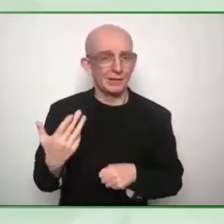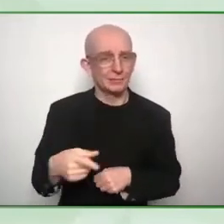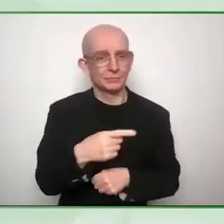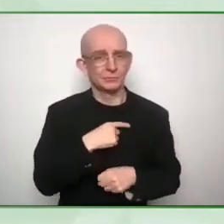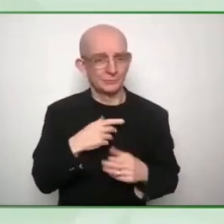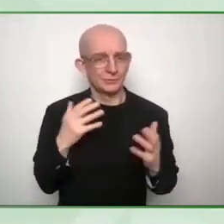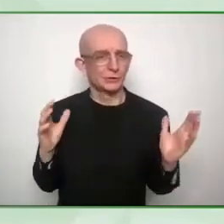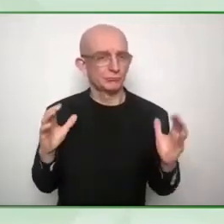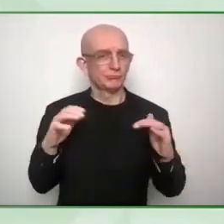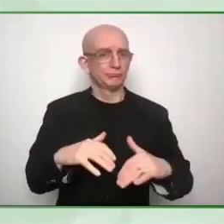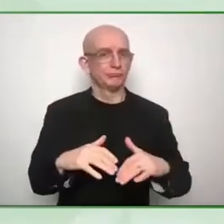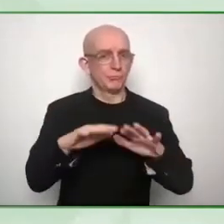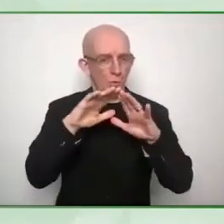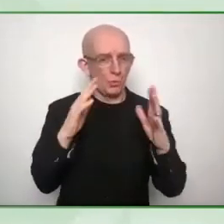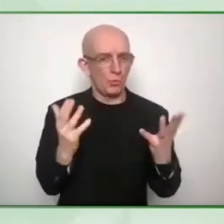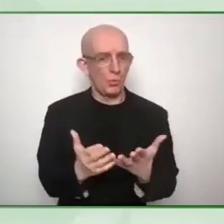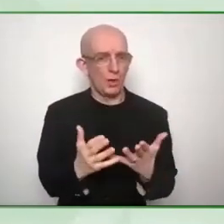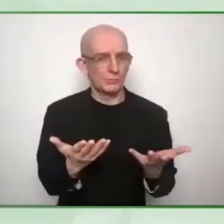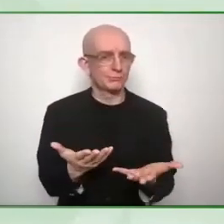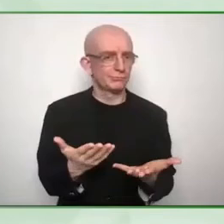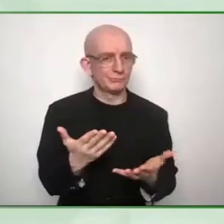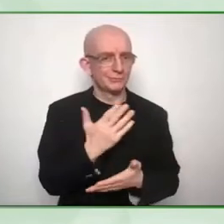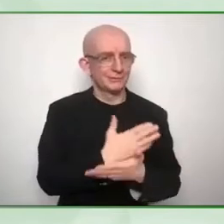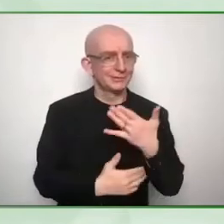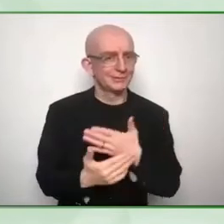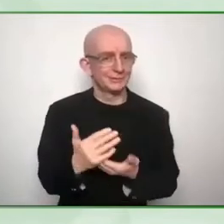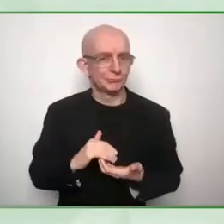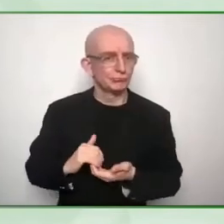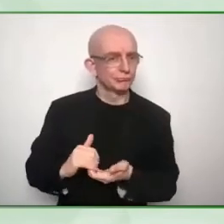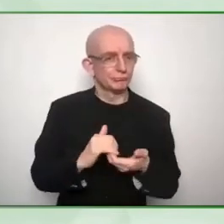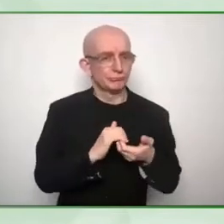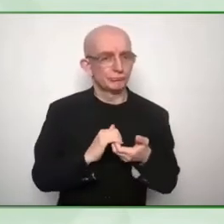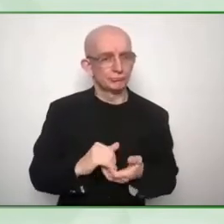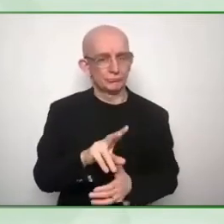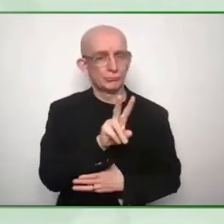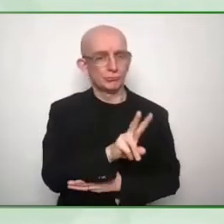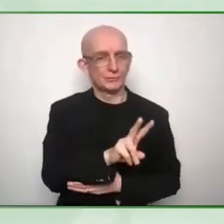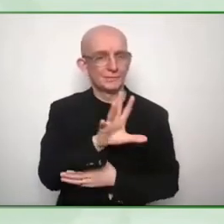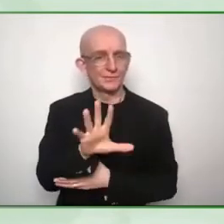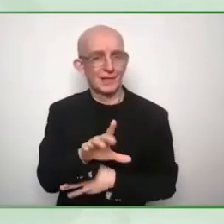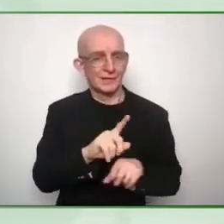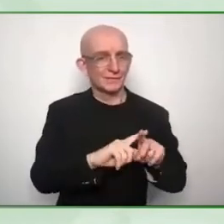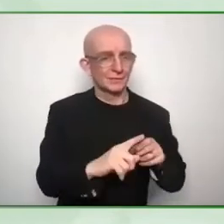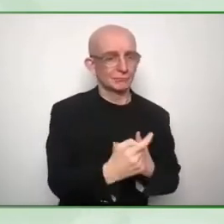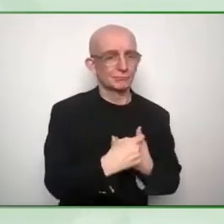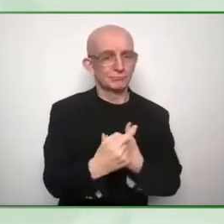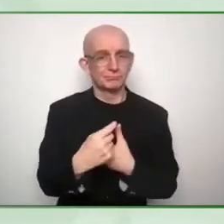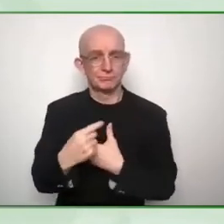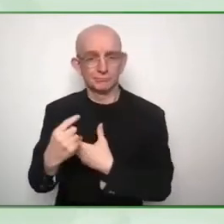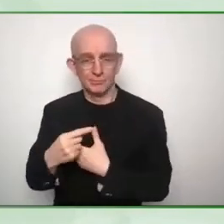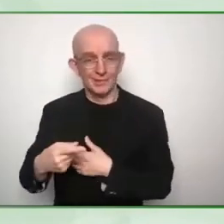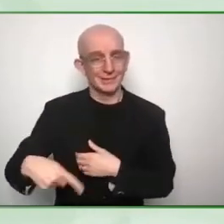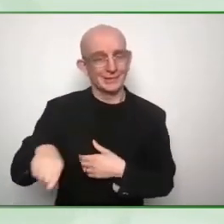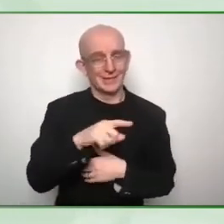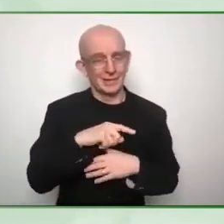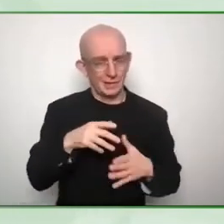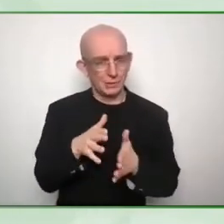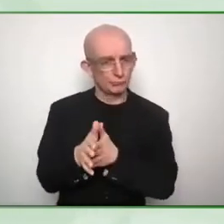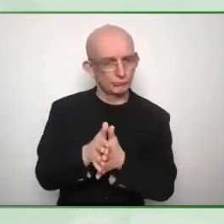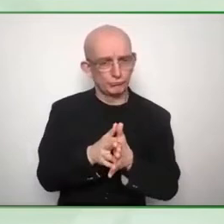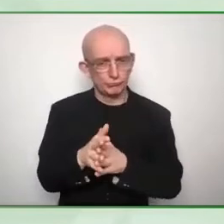and advocacy of world events. So we're really interested in looking at those spaces that are not accessible.